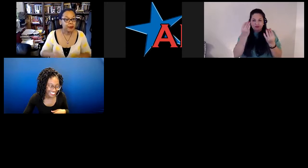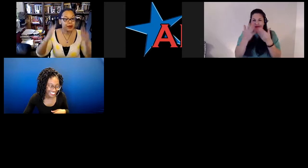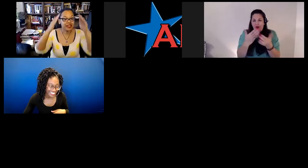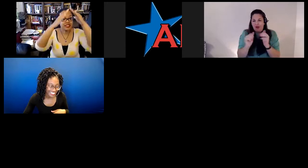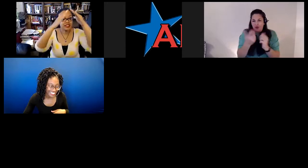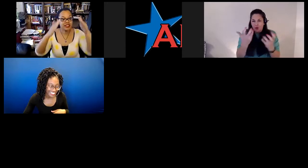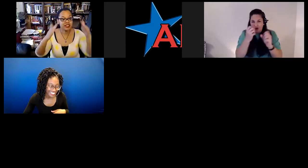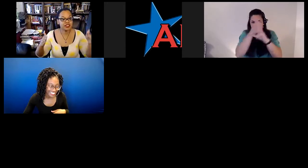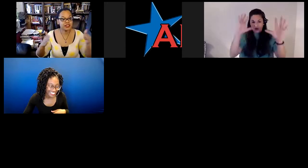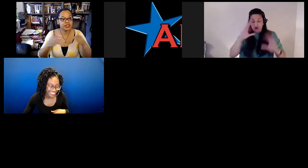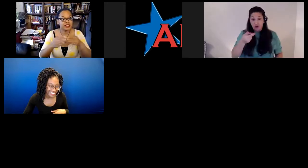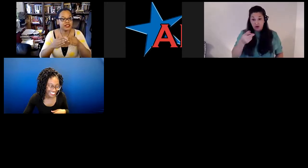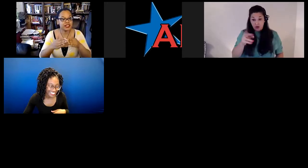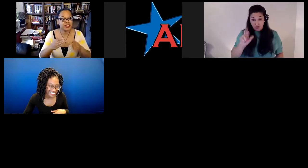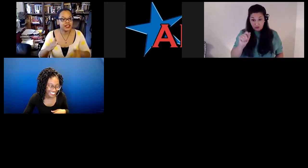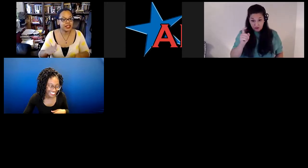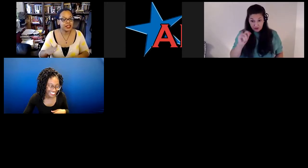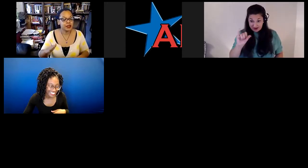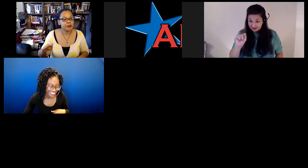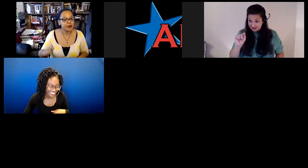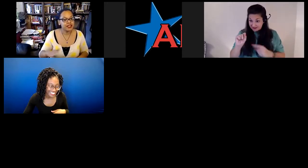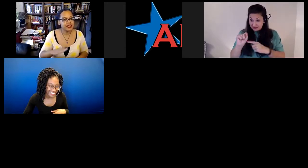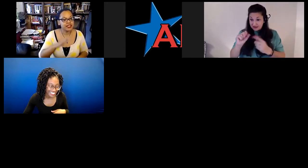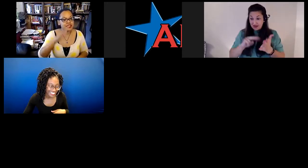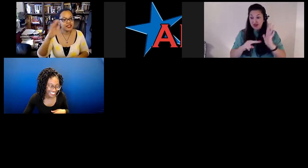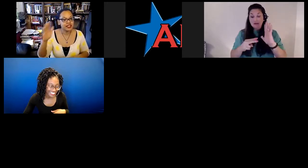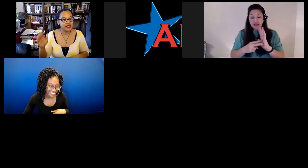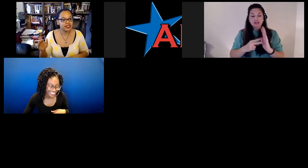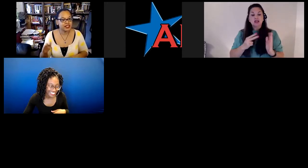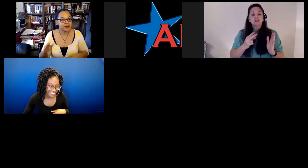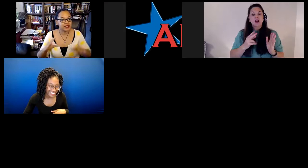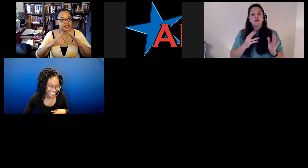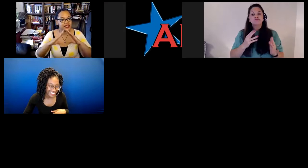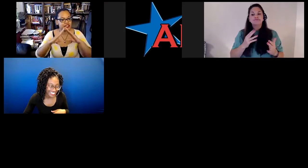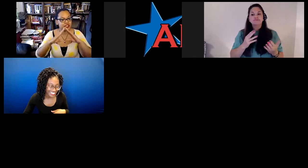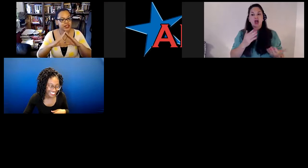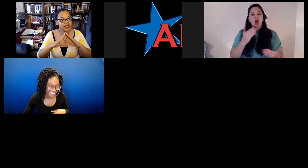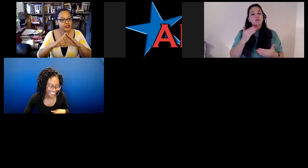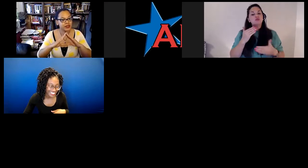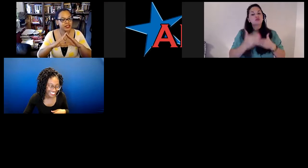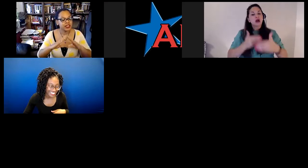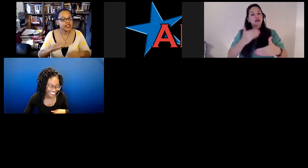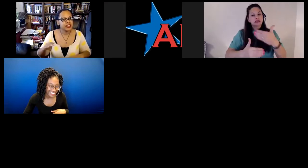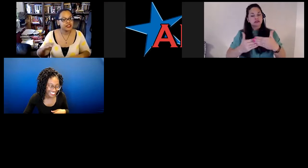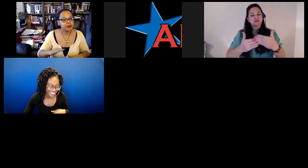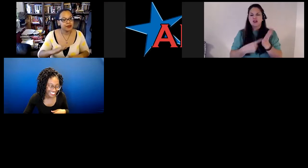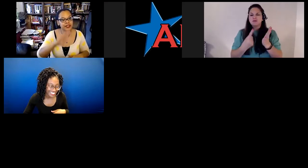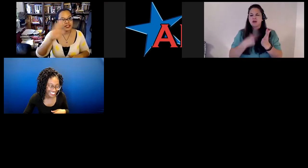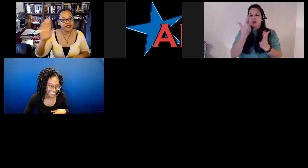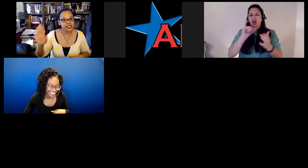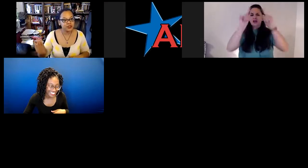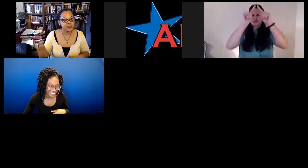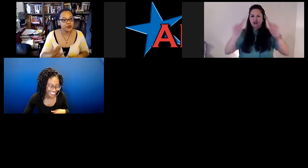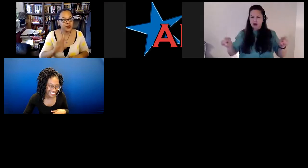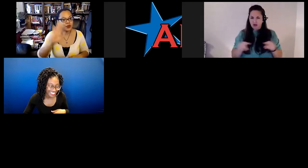A praxis essentially just means it is a process. A lot of times it's seen as a triangle, and it's a process